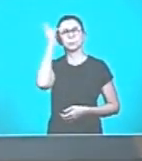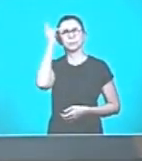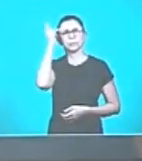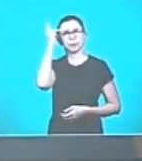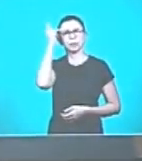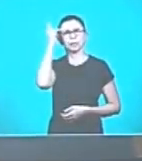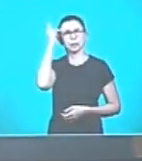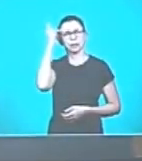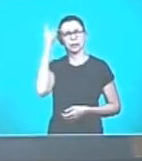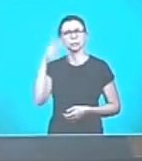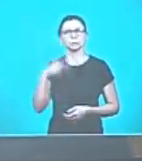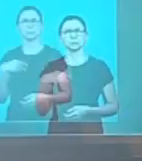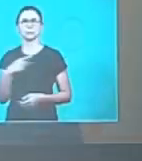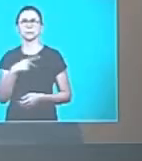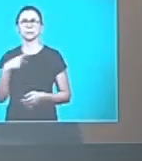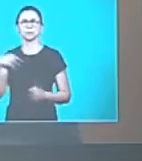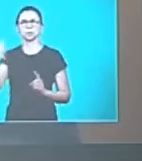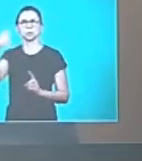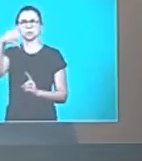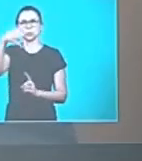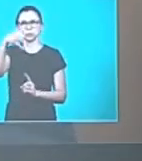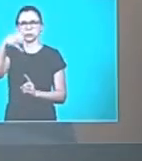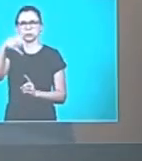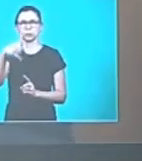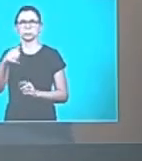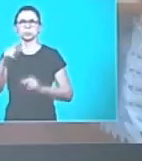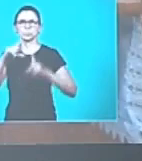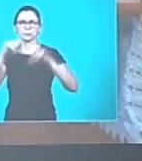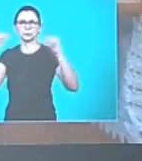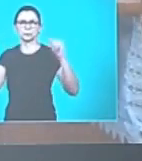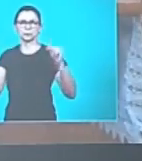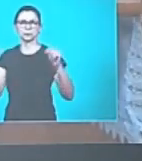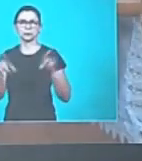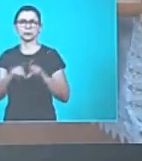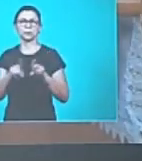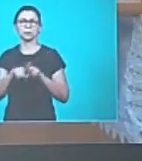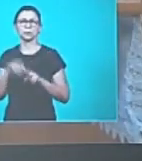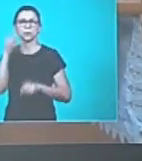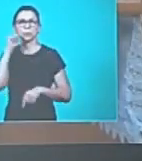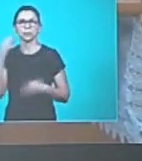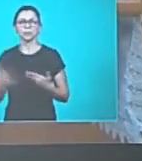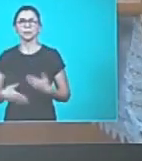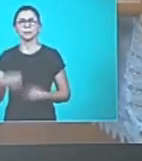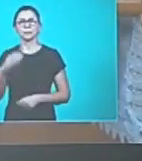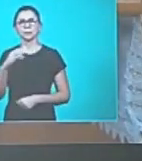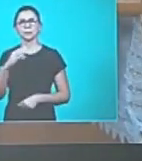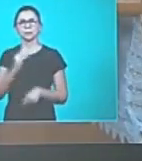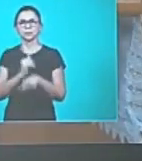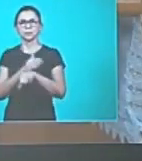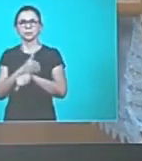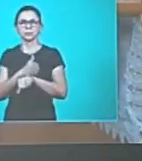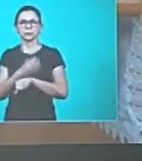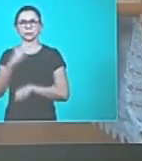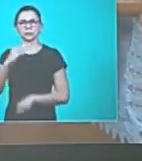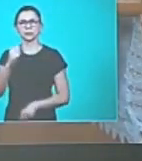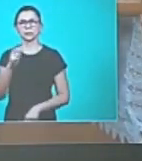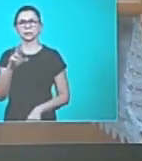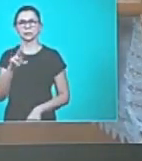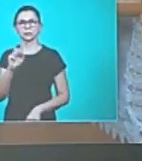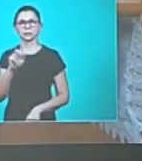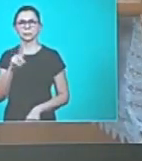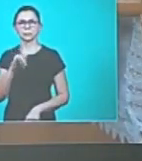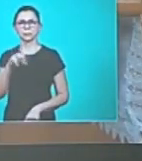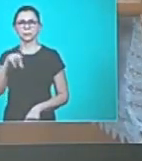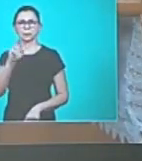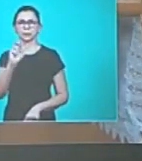We also have a brother Gildo from Brasília. And also a sister from Carapina that came here to visit us this